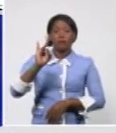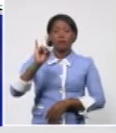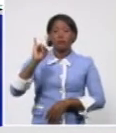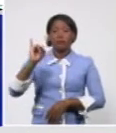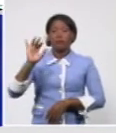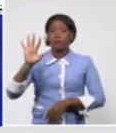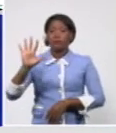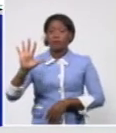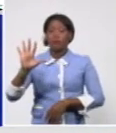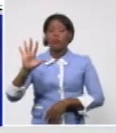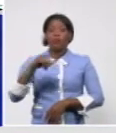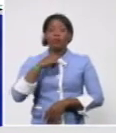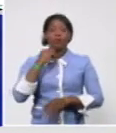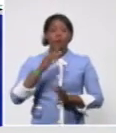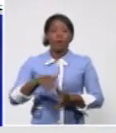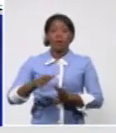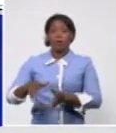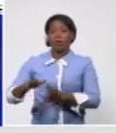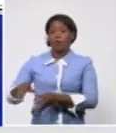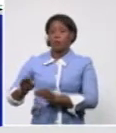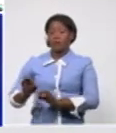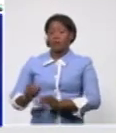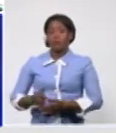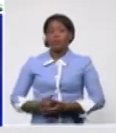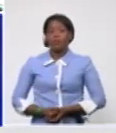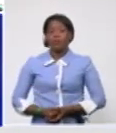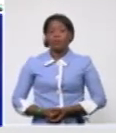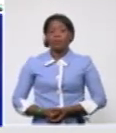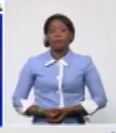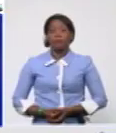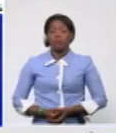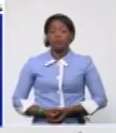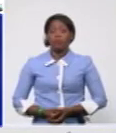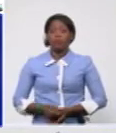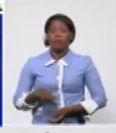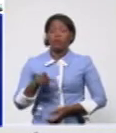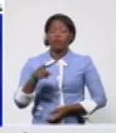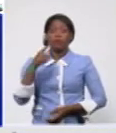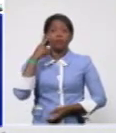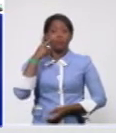6,201,726 confirmed cases and